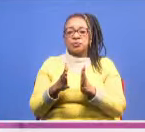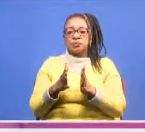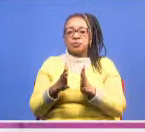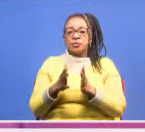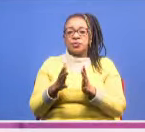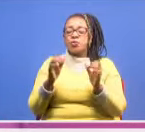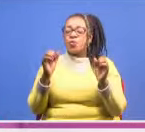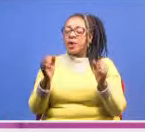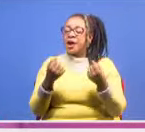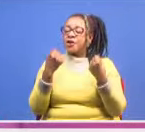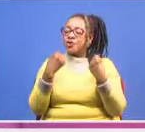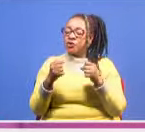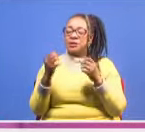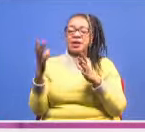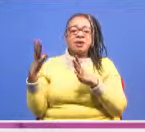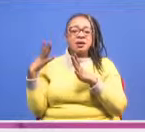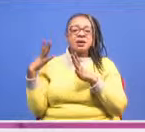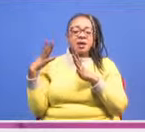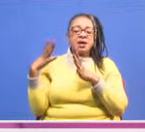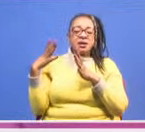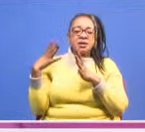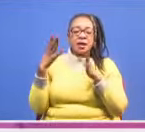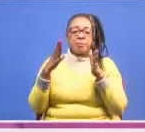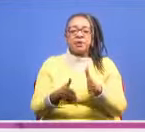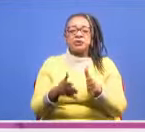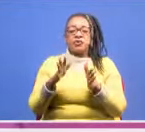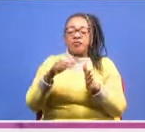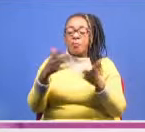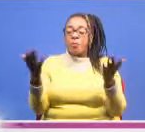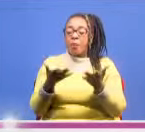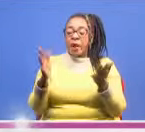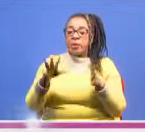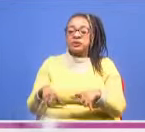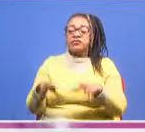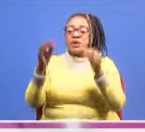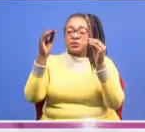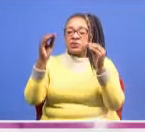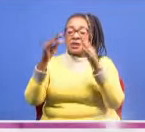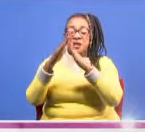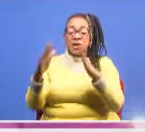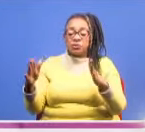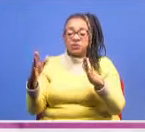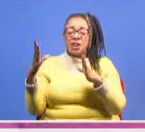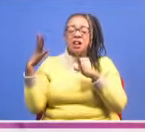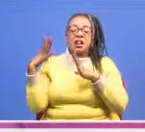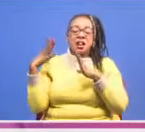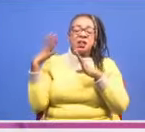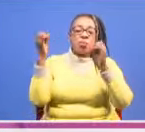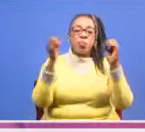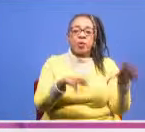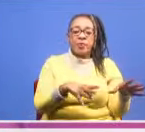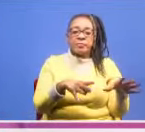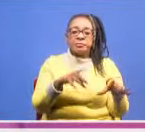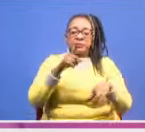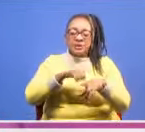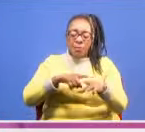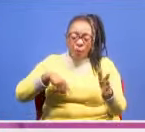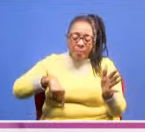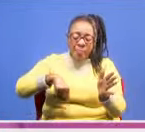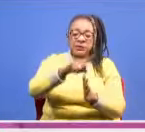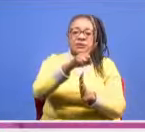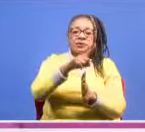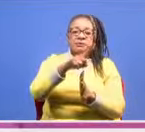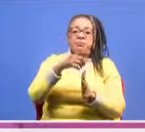somebody from where that man was found, his house, you carry him to that quarry. When you pass that quarry, I've gone